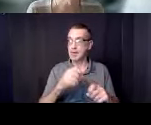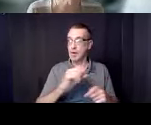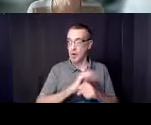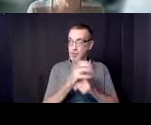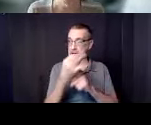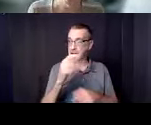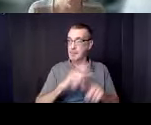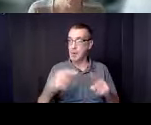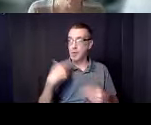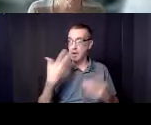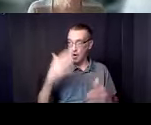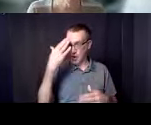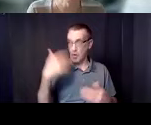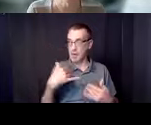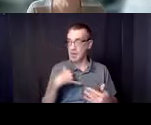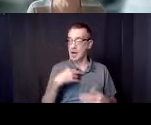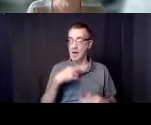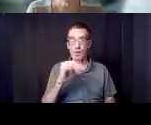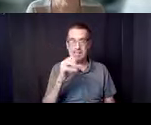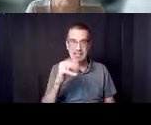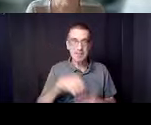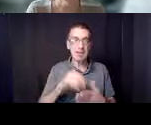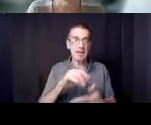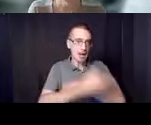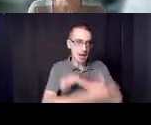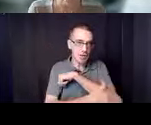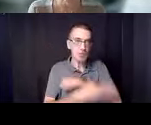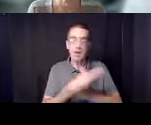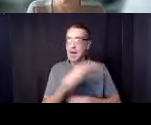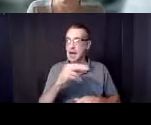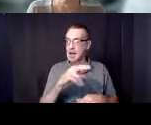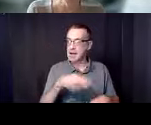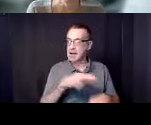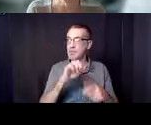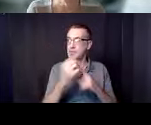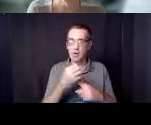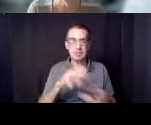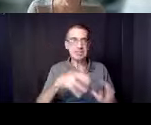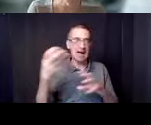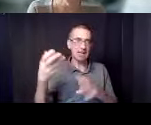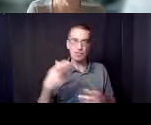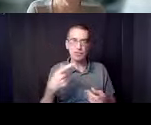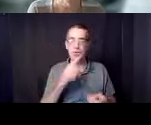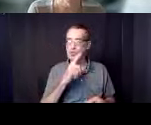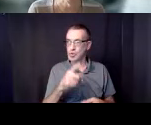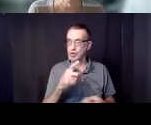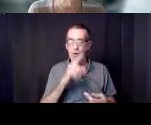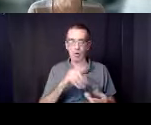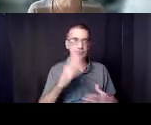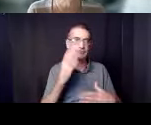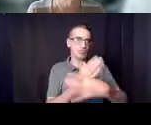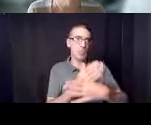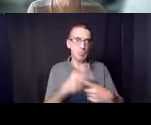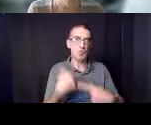all know, we have a pandemic of racism in the country, and natural and environmental disasters are certainly disruptive